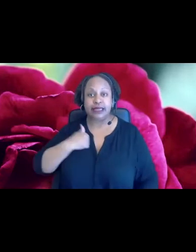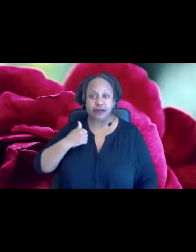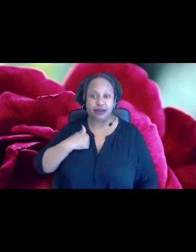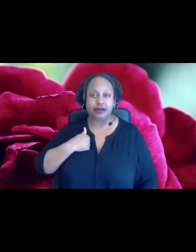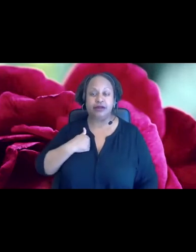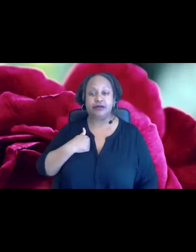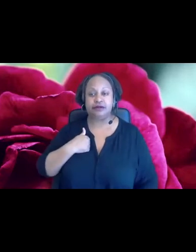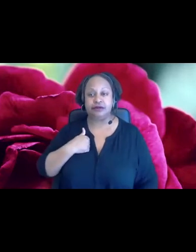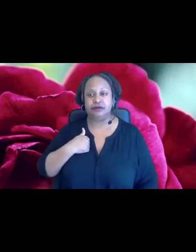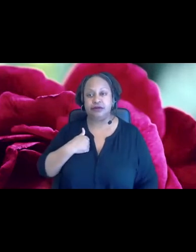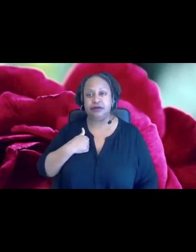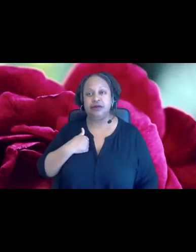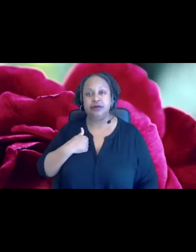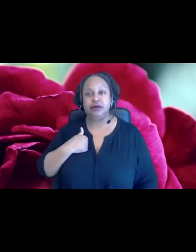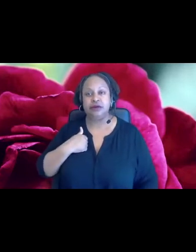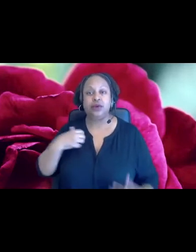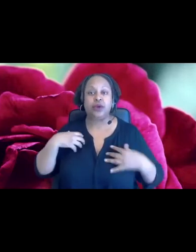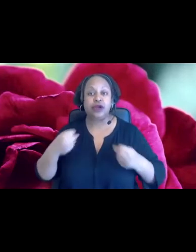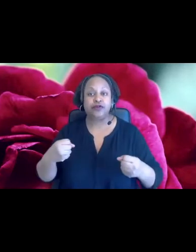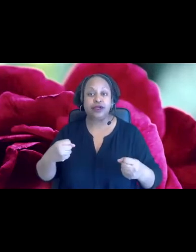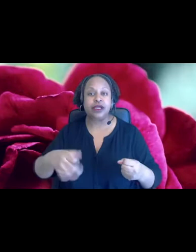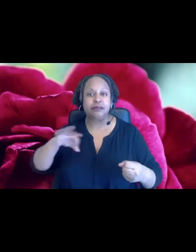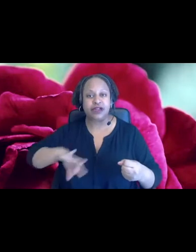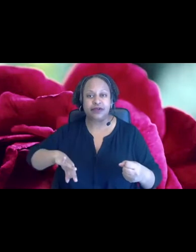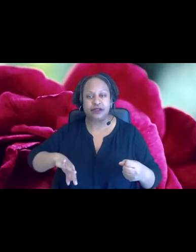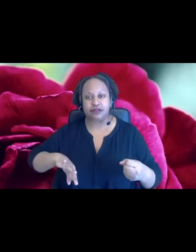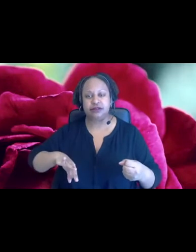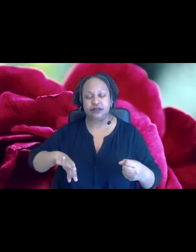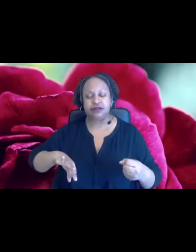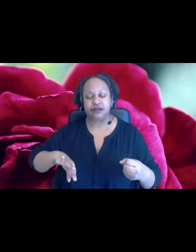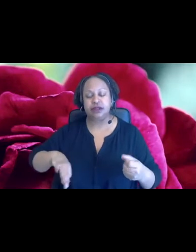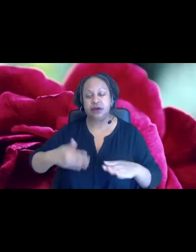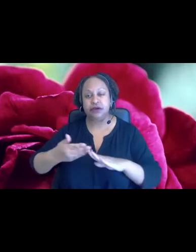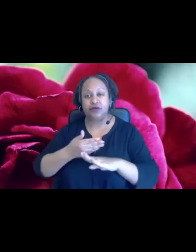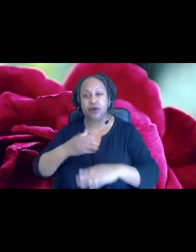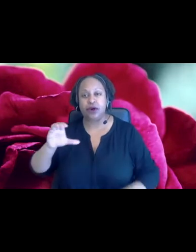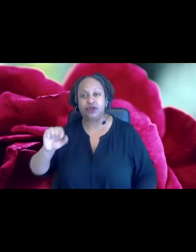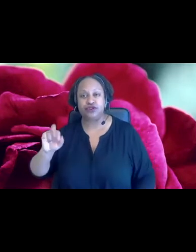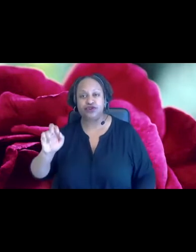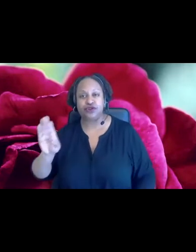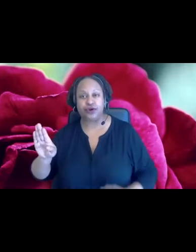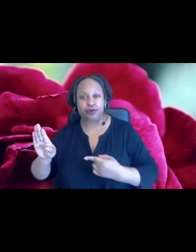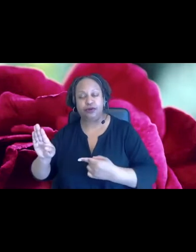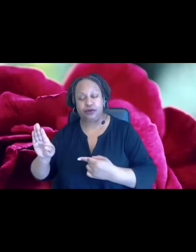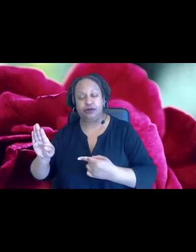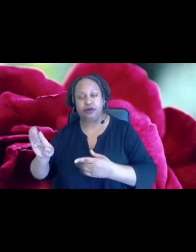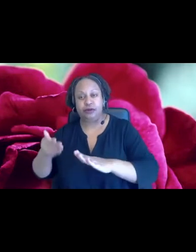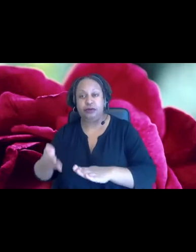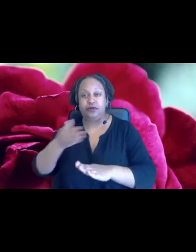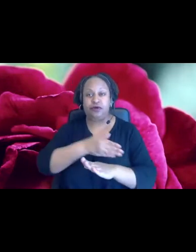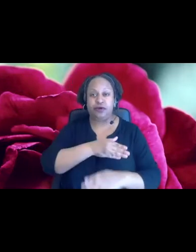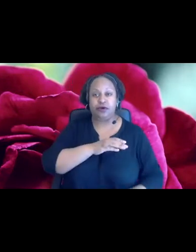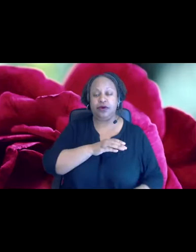to CERB, there is an income test